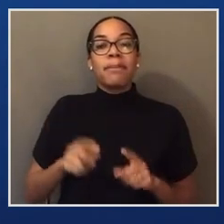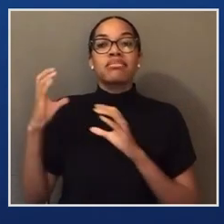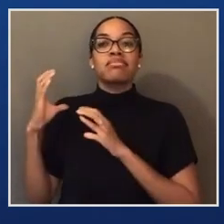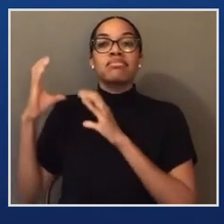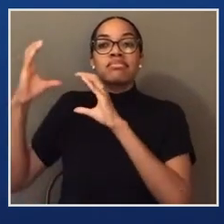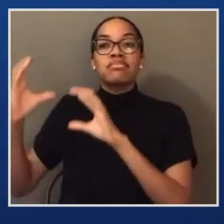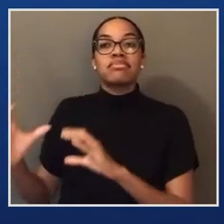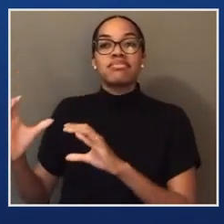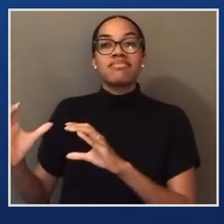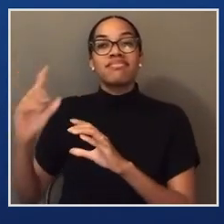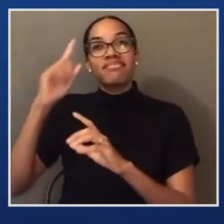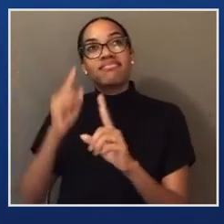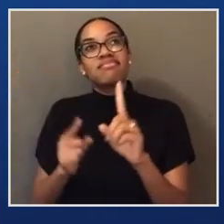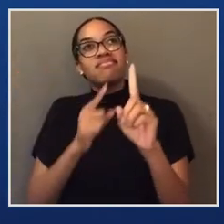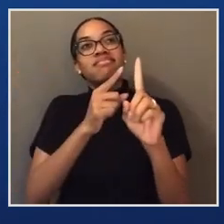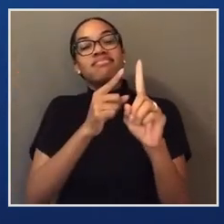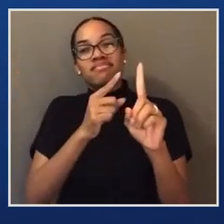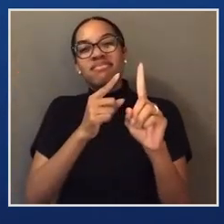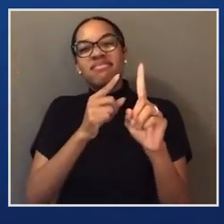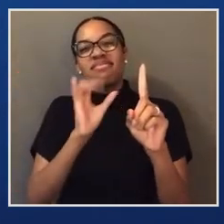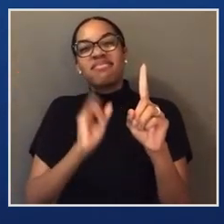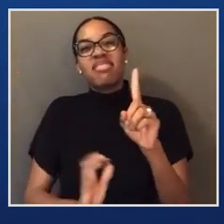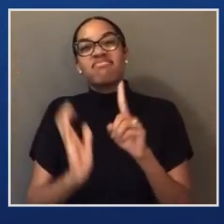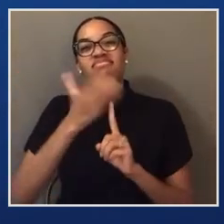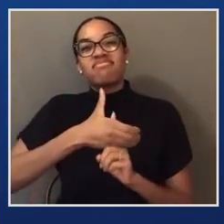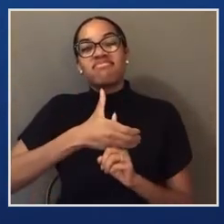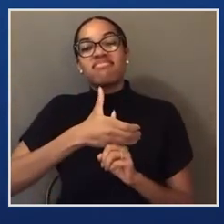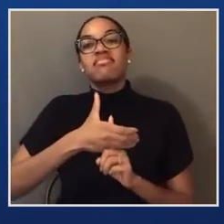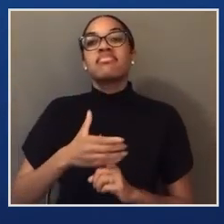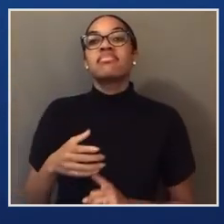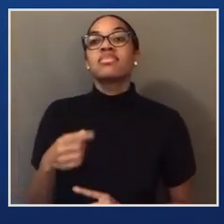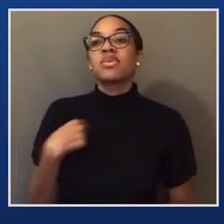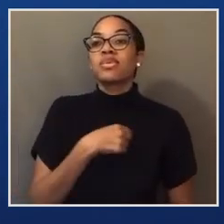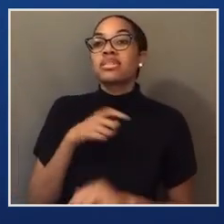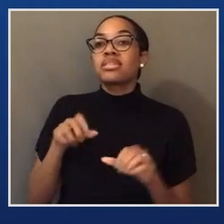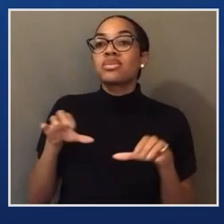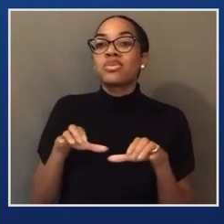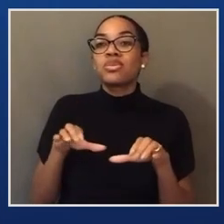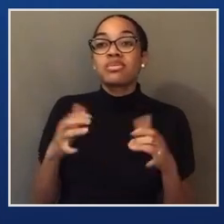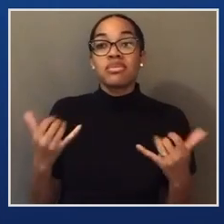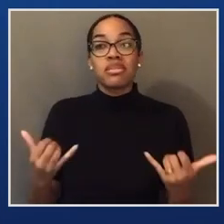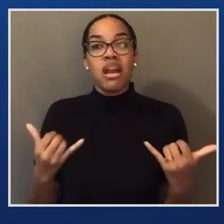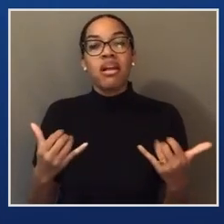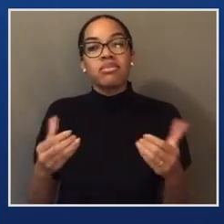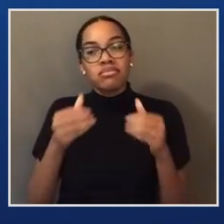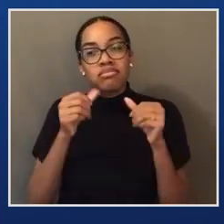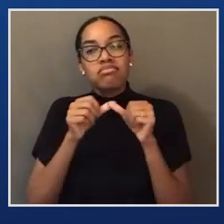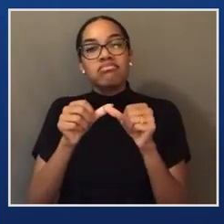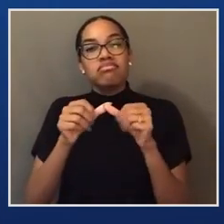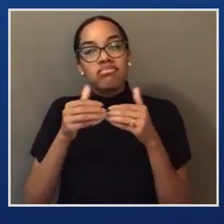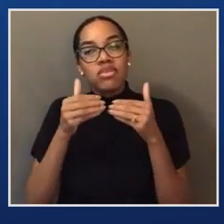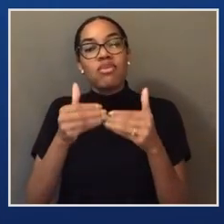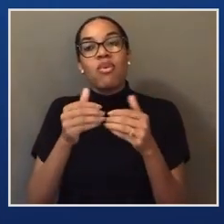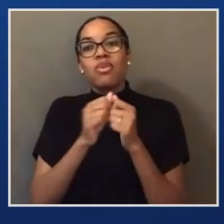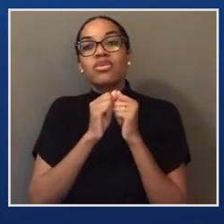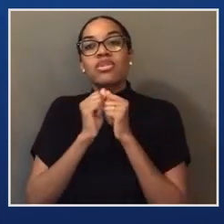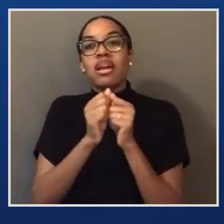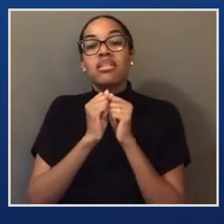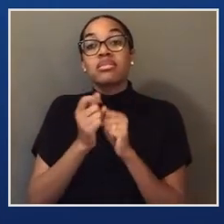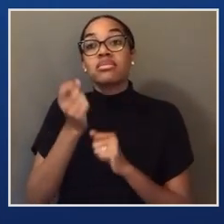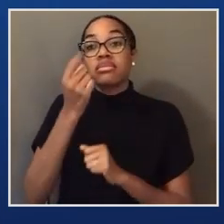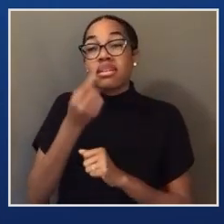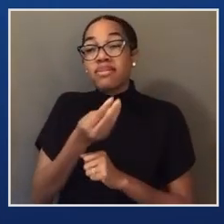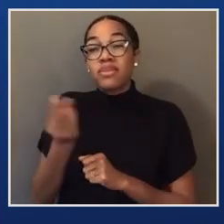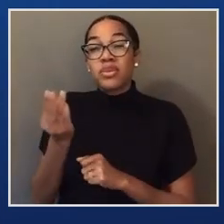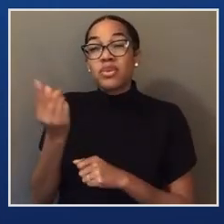right now. We need to move forward together. This election is just days away, and it may well be the most important vote we cast